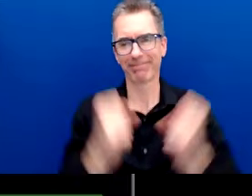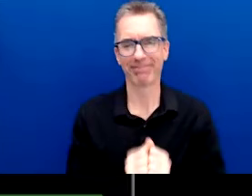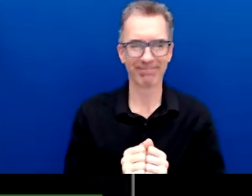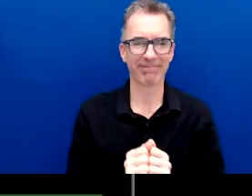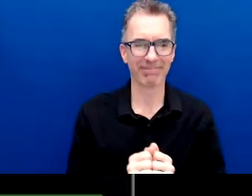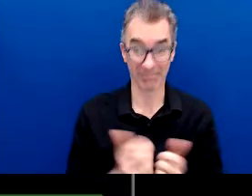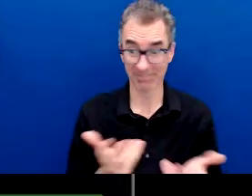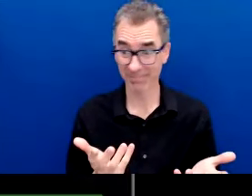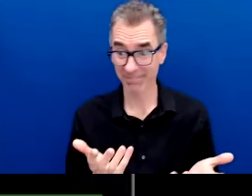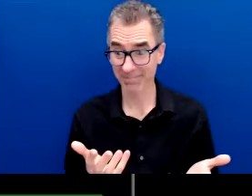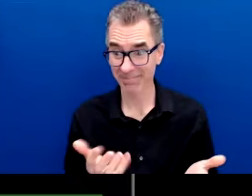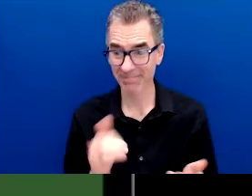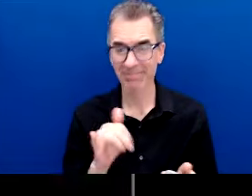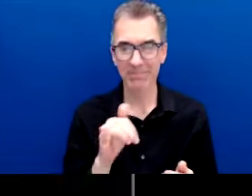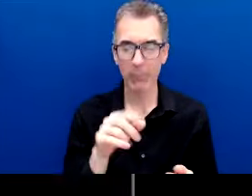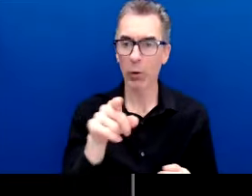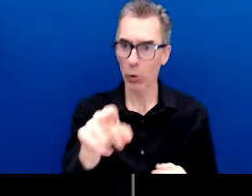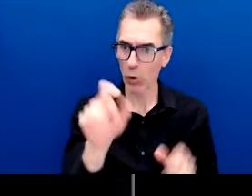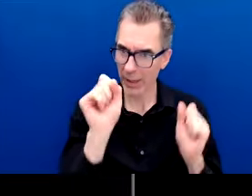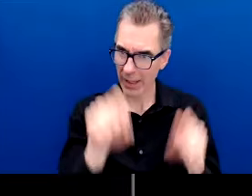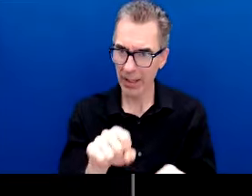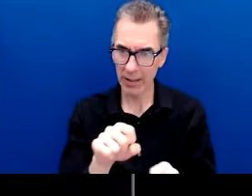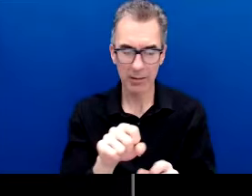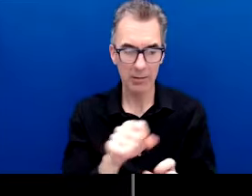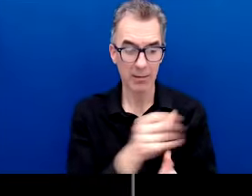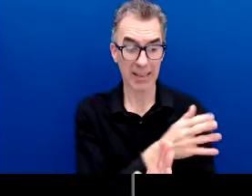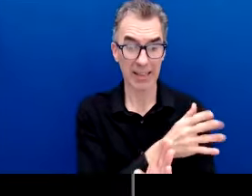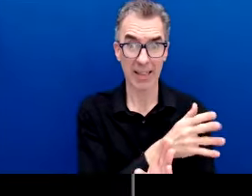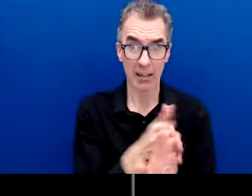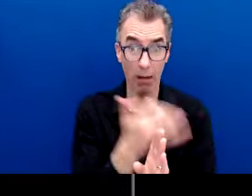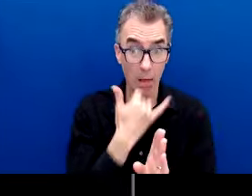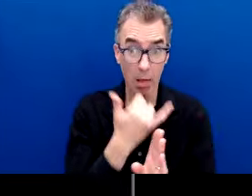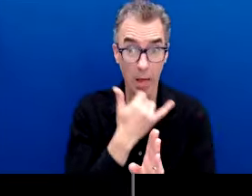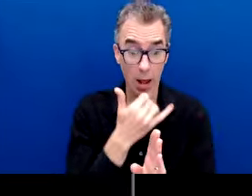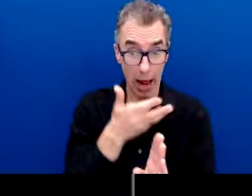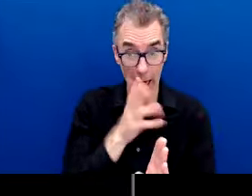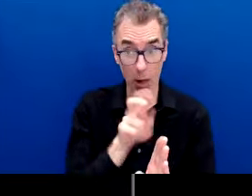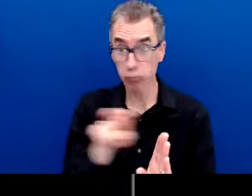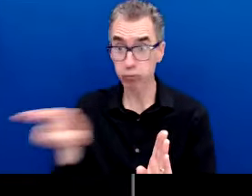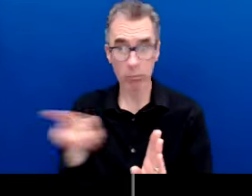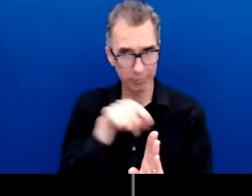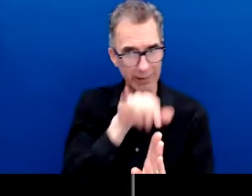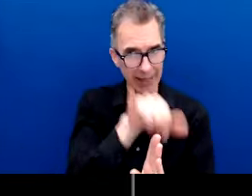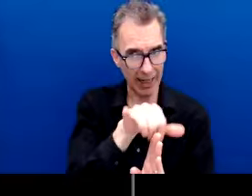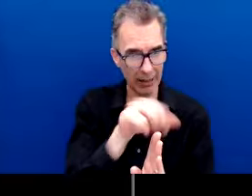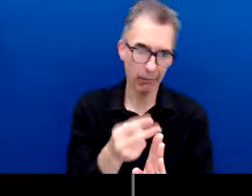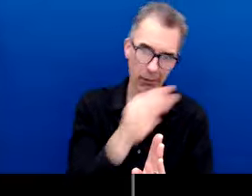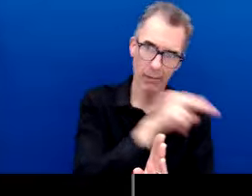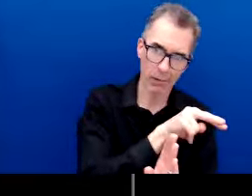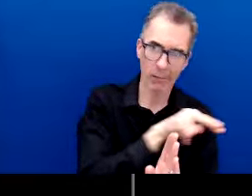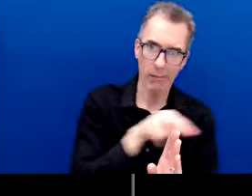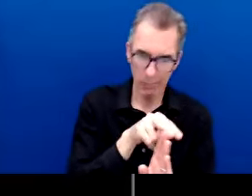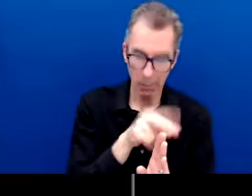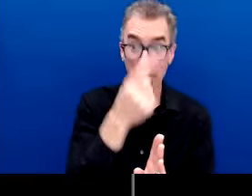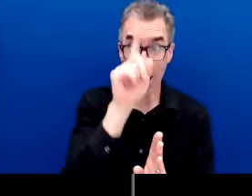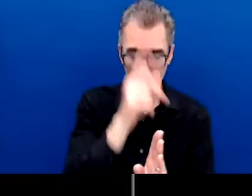So you can stop them where they can't go on until they get it correct. Here's a fill in the blank.